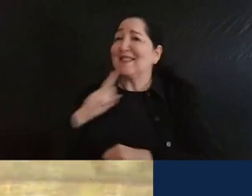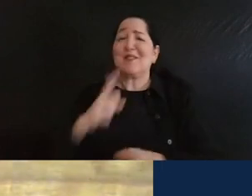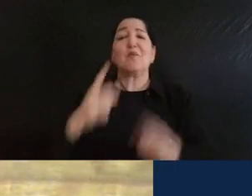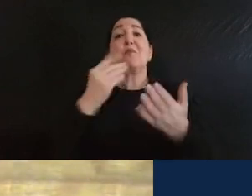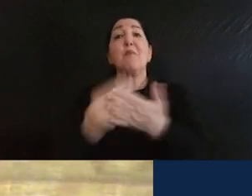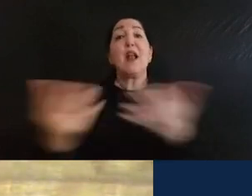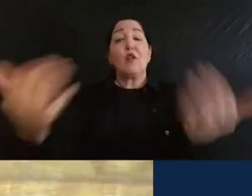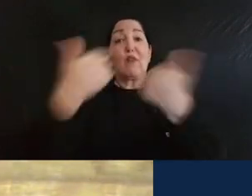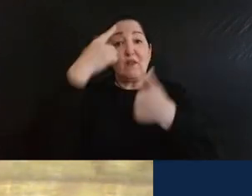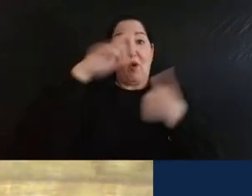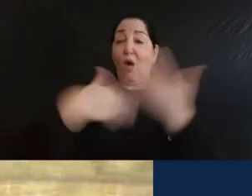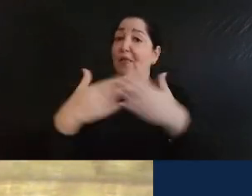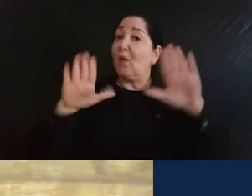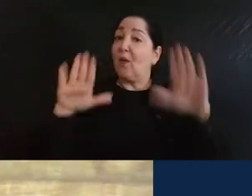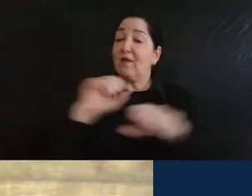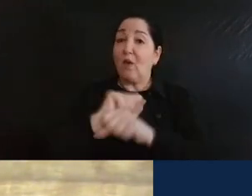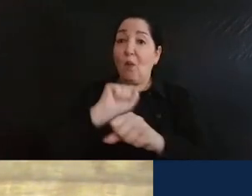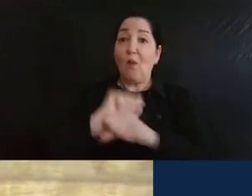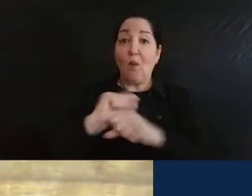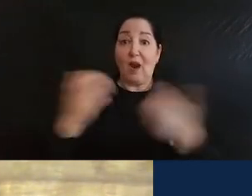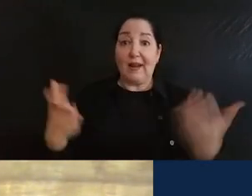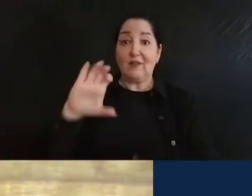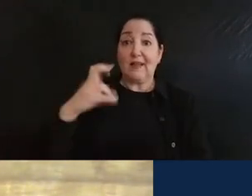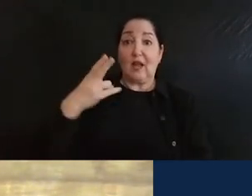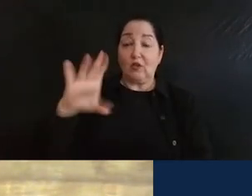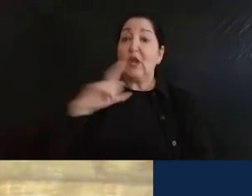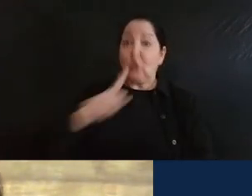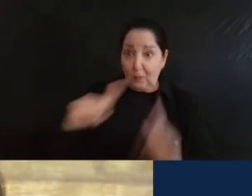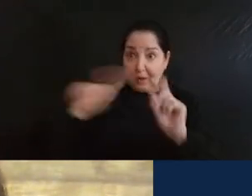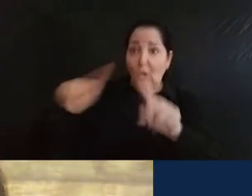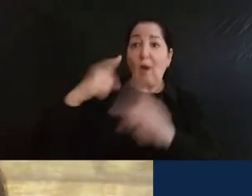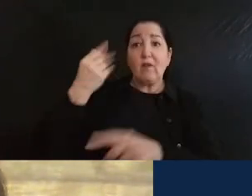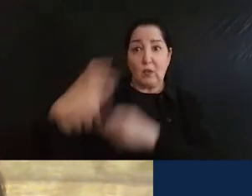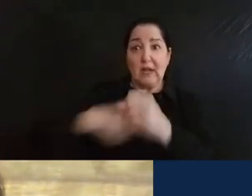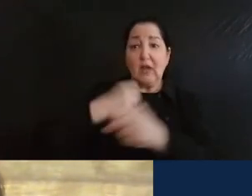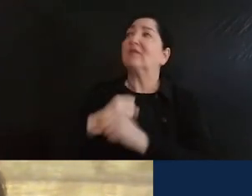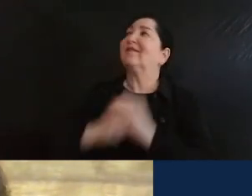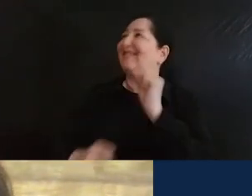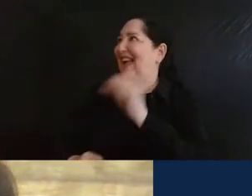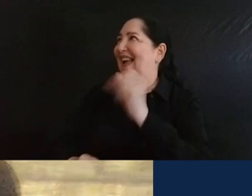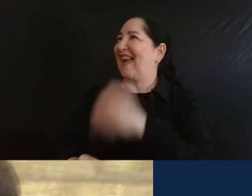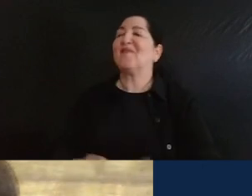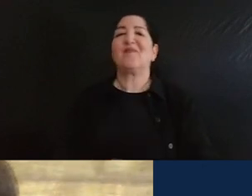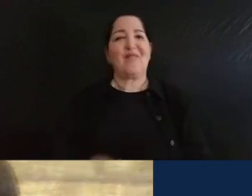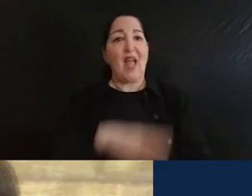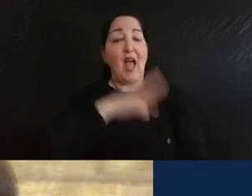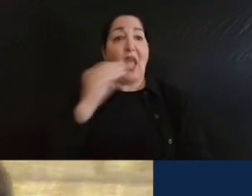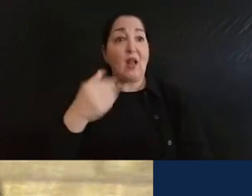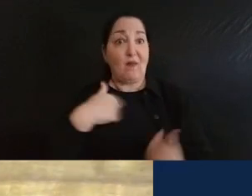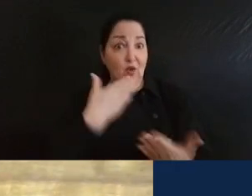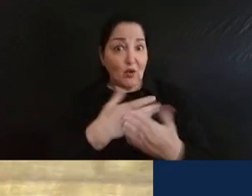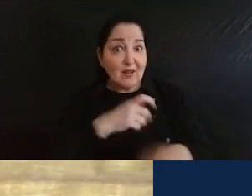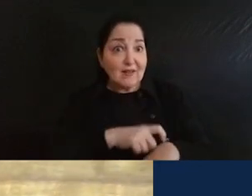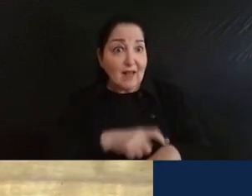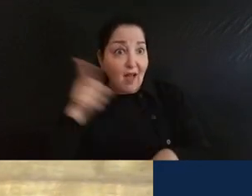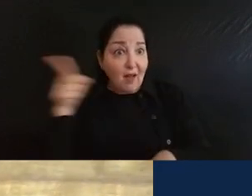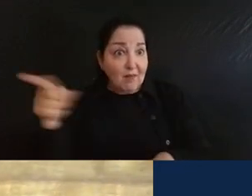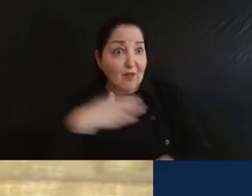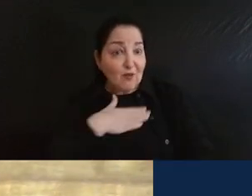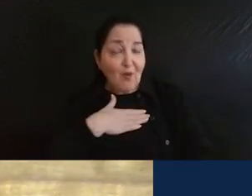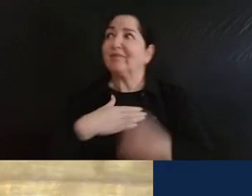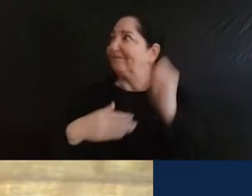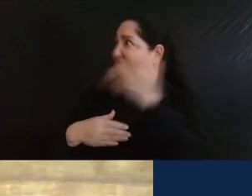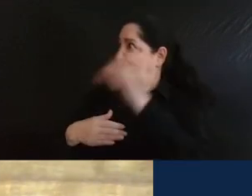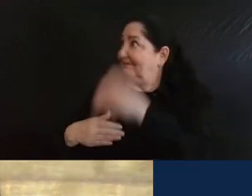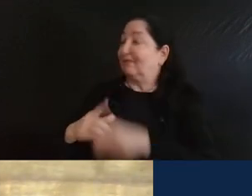for all the great work that CHC does. Now, you've been going to CHC for a few years, right? Yeah. Yeah. And do you have a